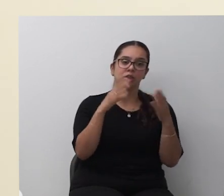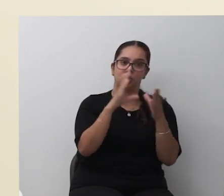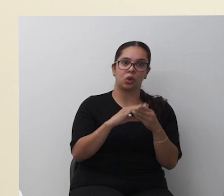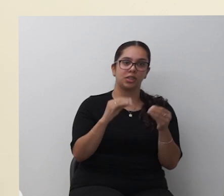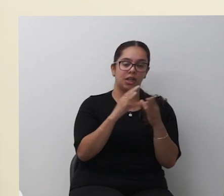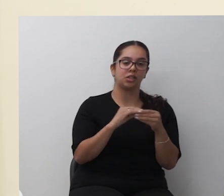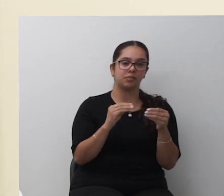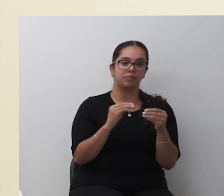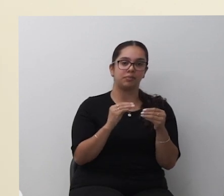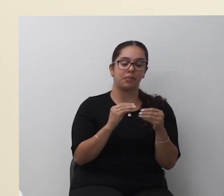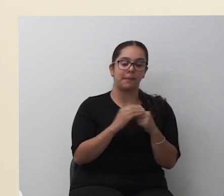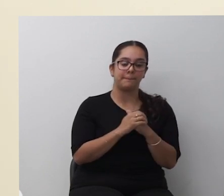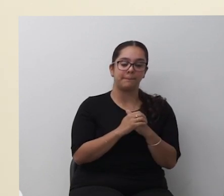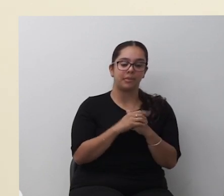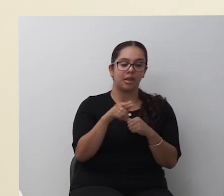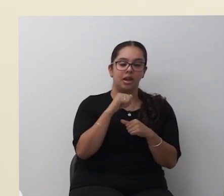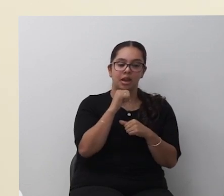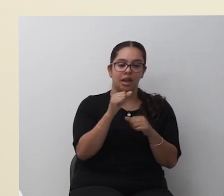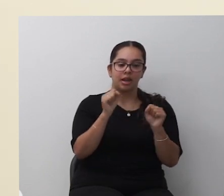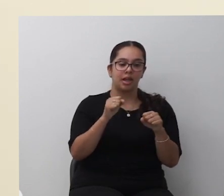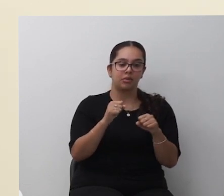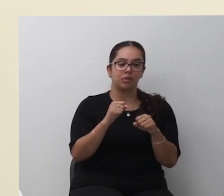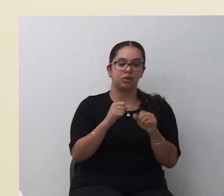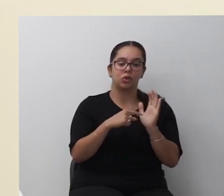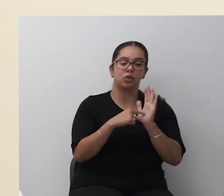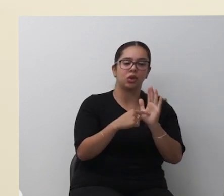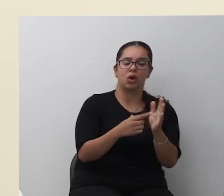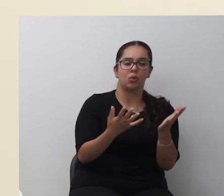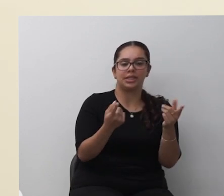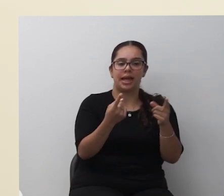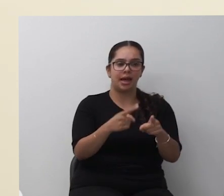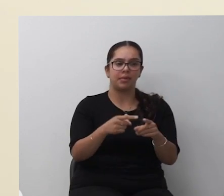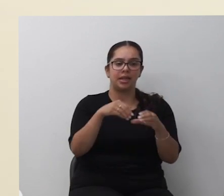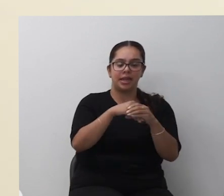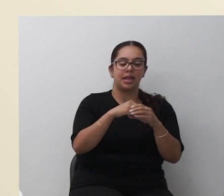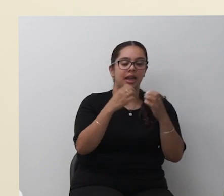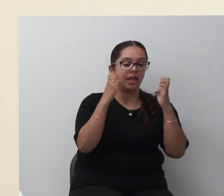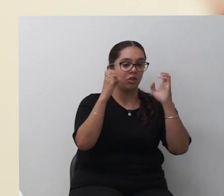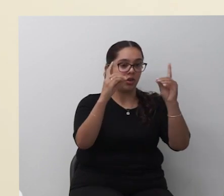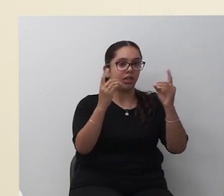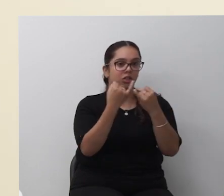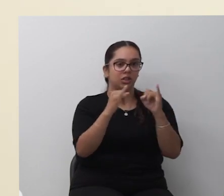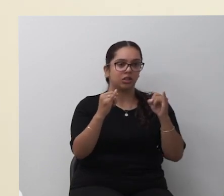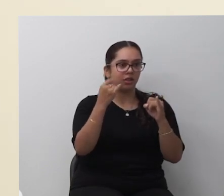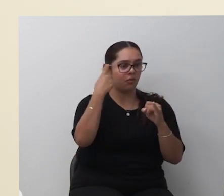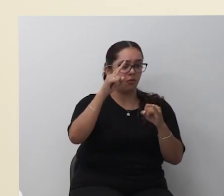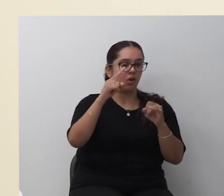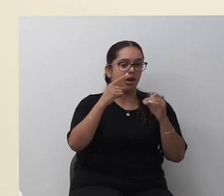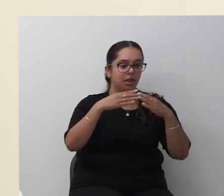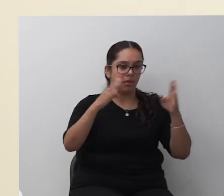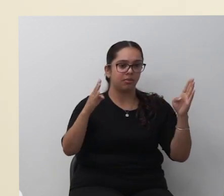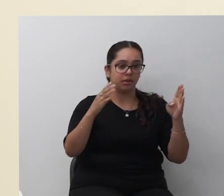storytellers. So they weren't able to convey what was happening around education justice to the general public. And this